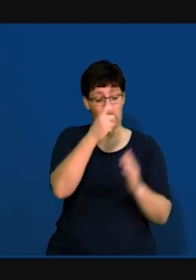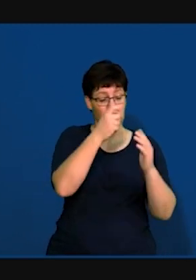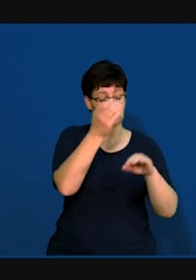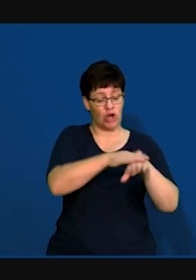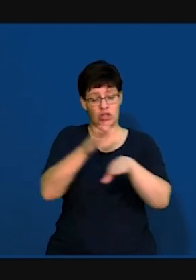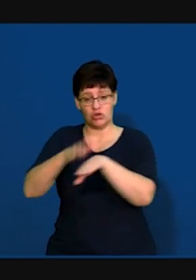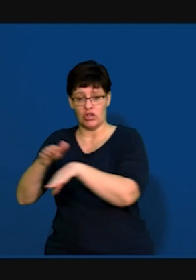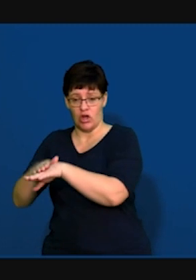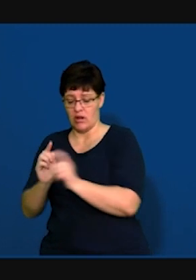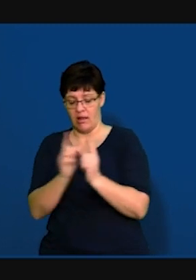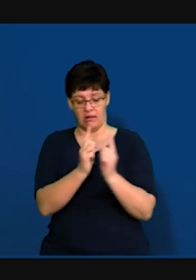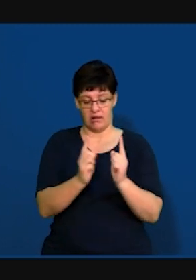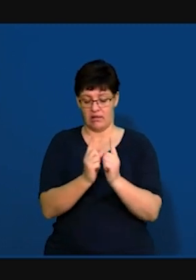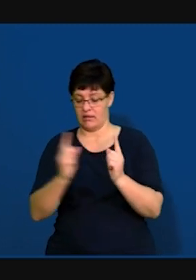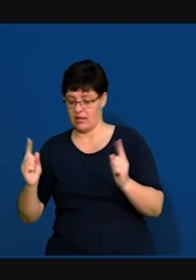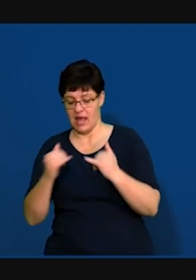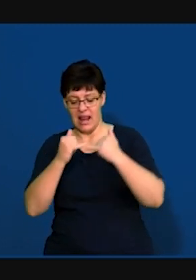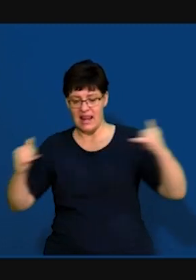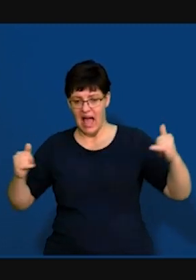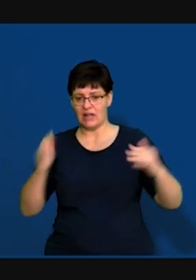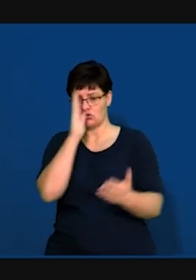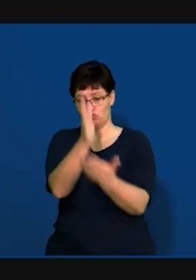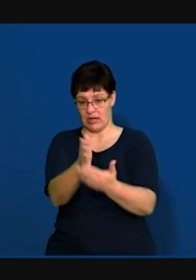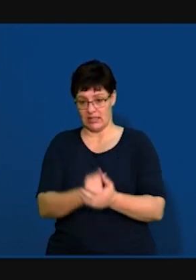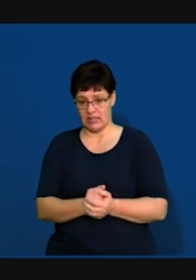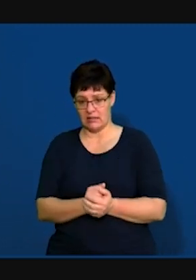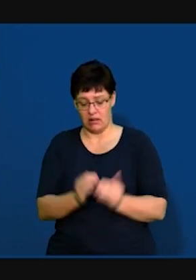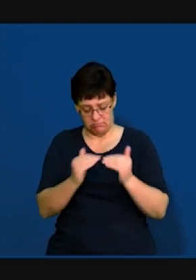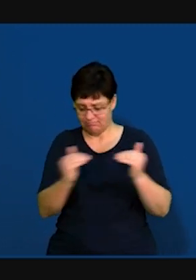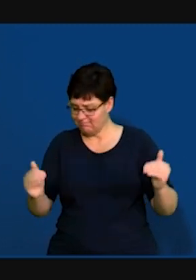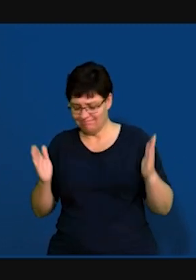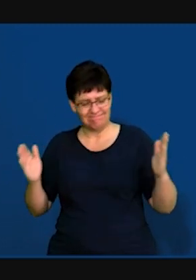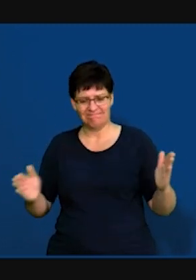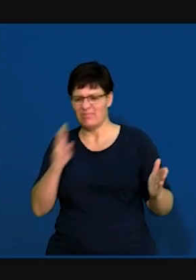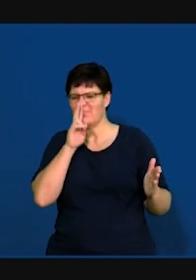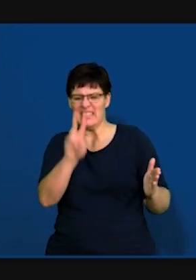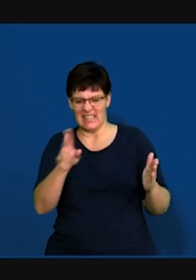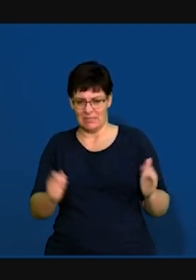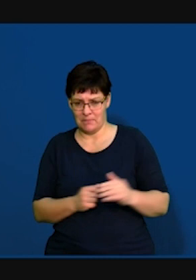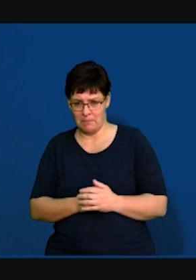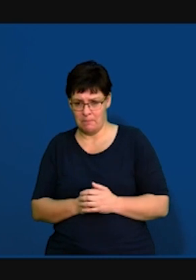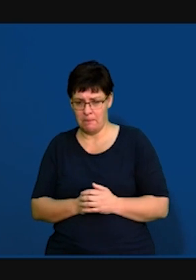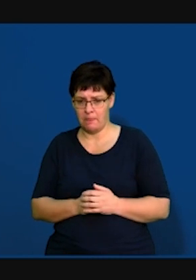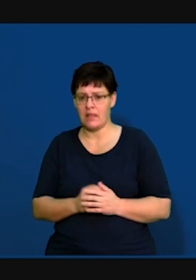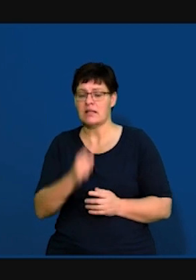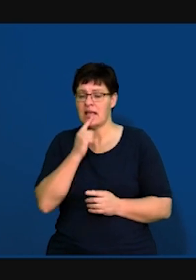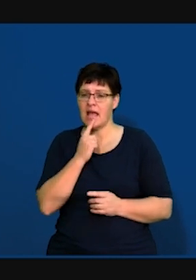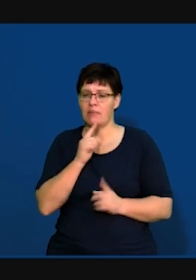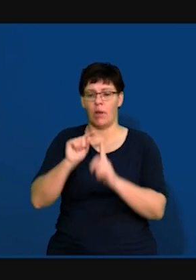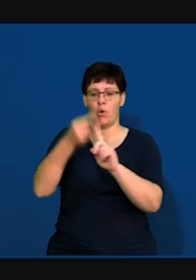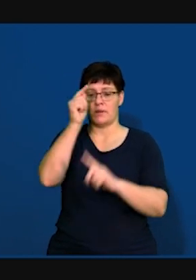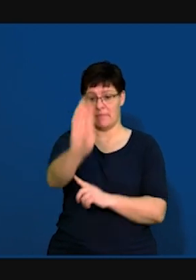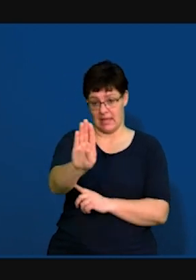distance from each other in a straight line. So these are collinear. Now, if for argument's sake, we talk about point B,